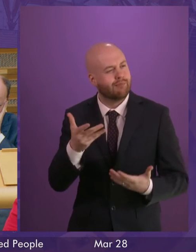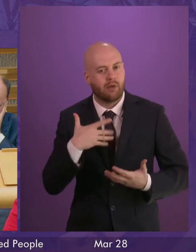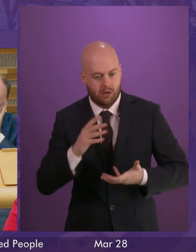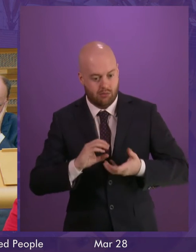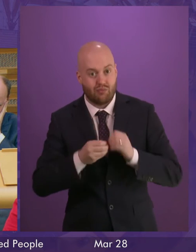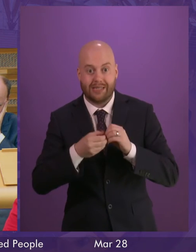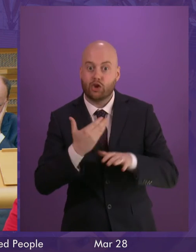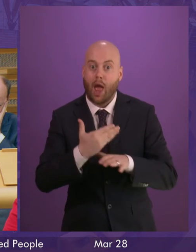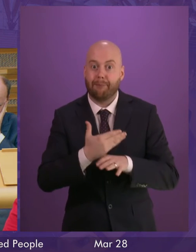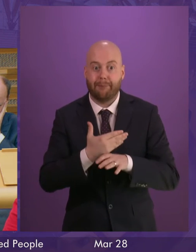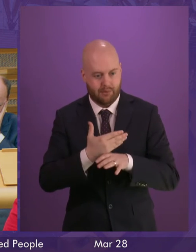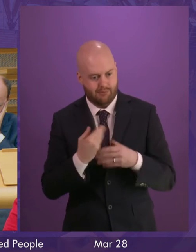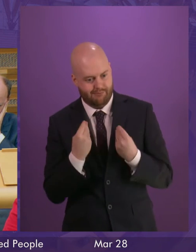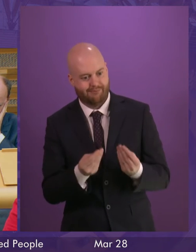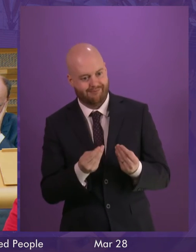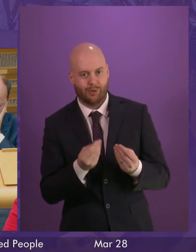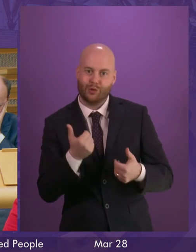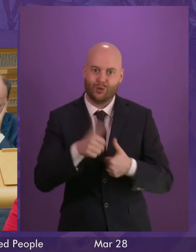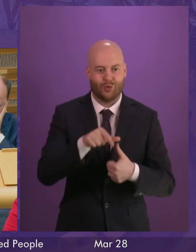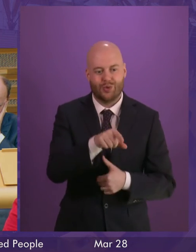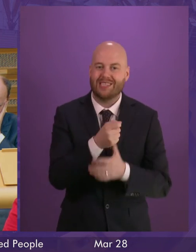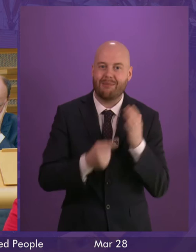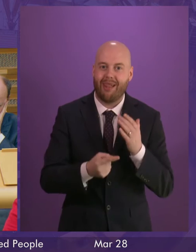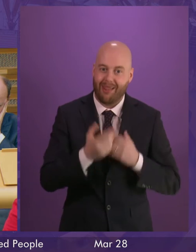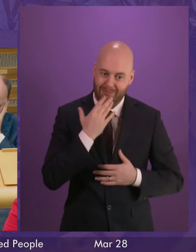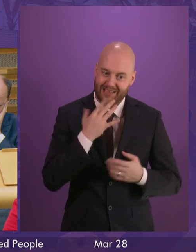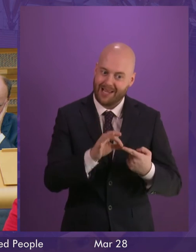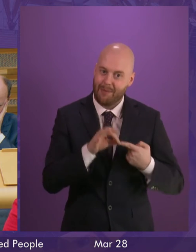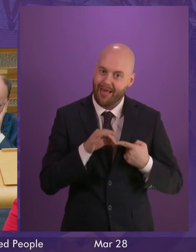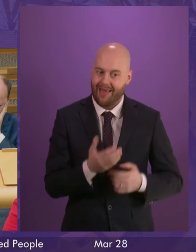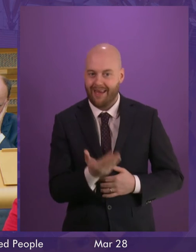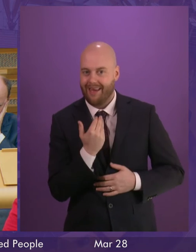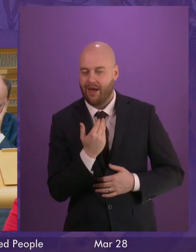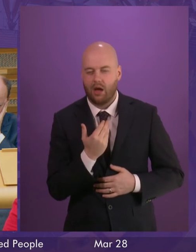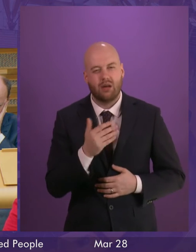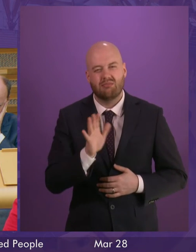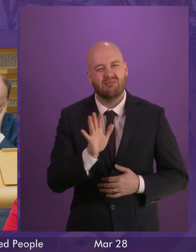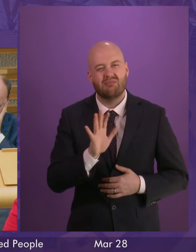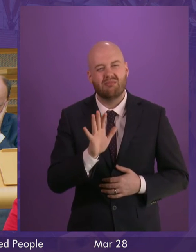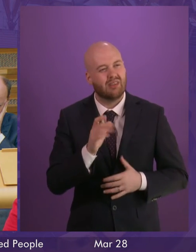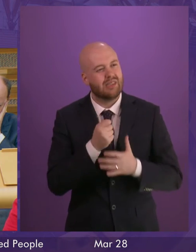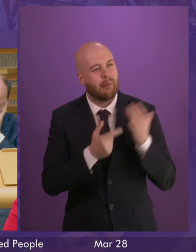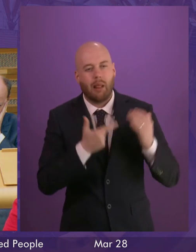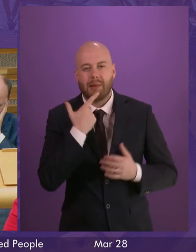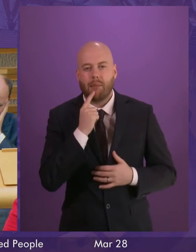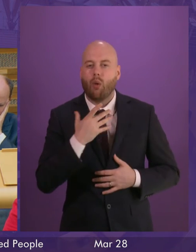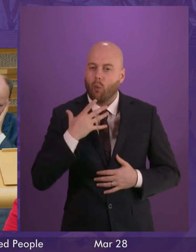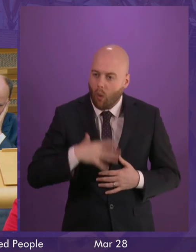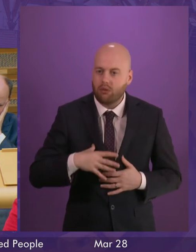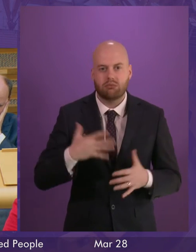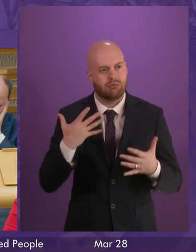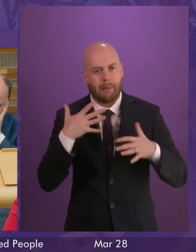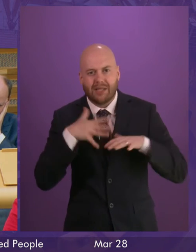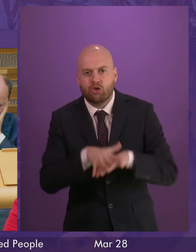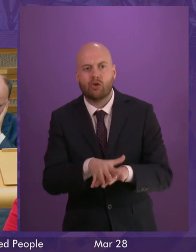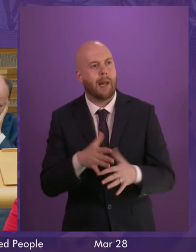only allowed disabled people to apply for them, but actually that misses the point. Disabled people want to be mainstream of universities,